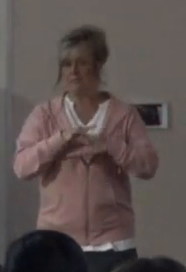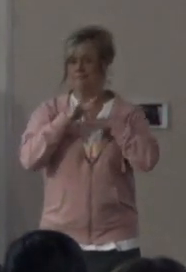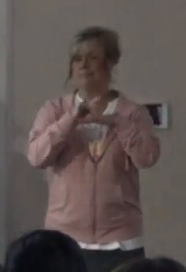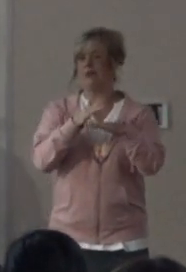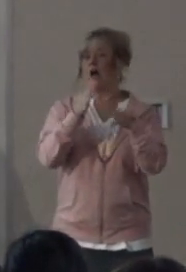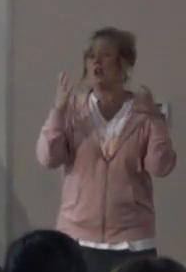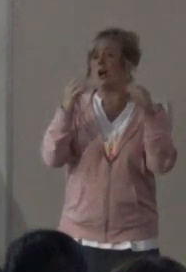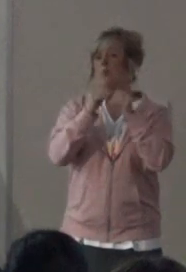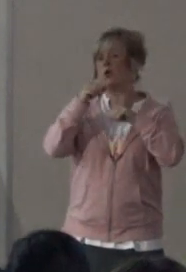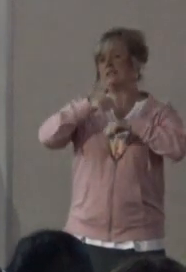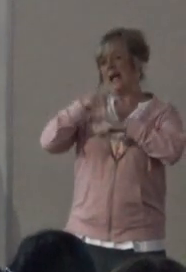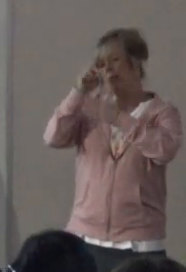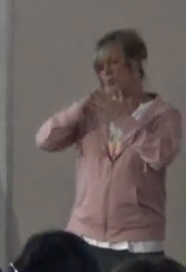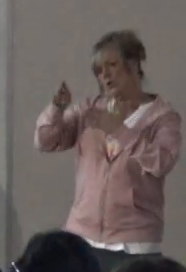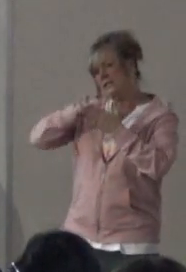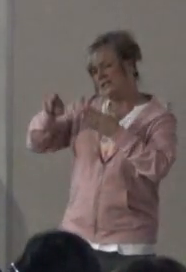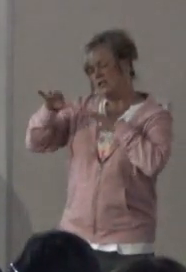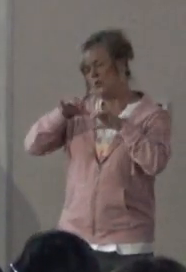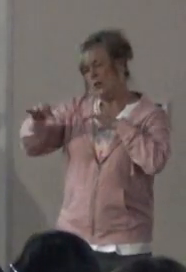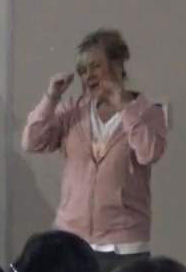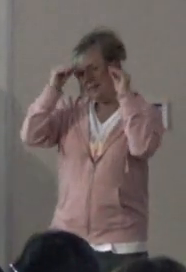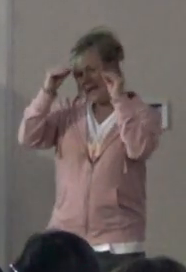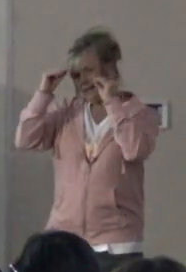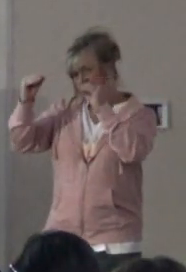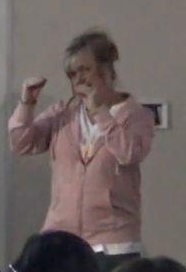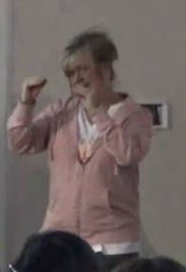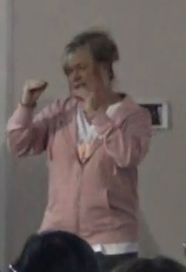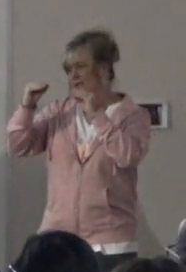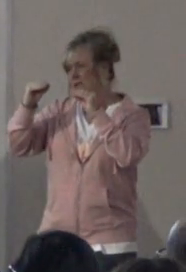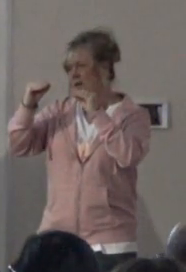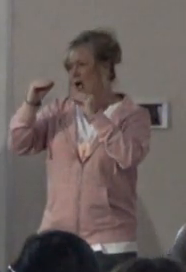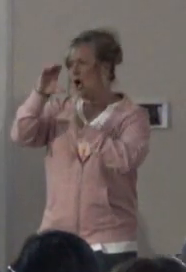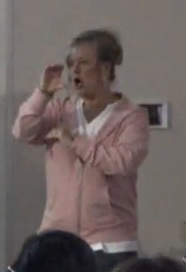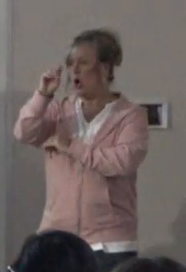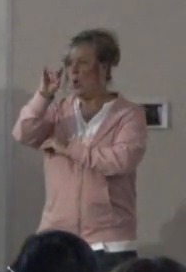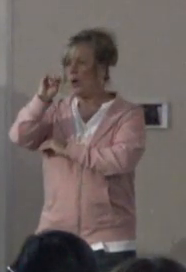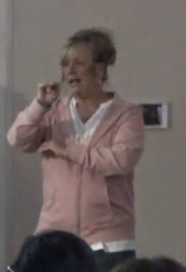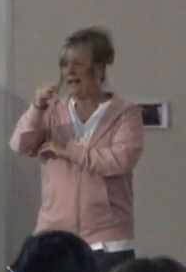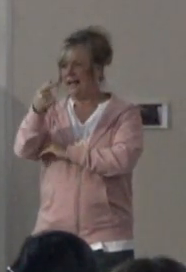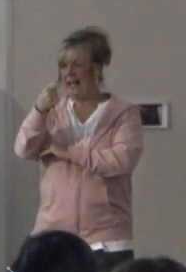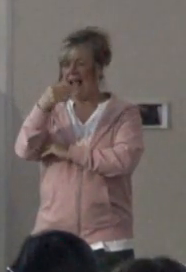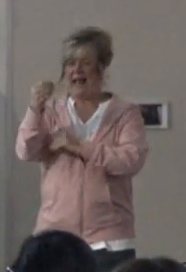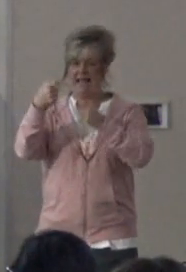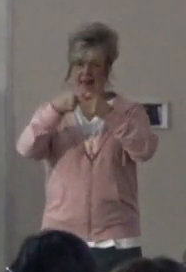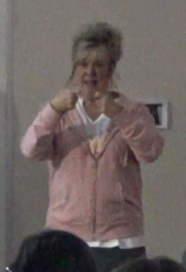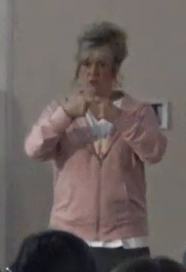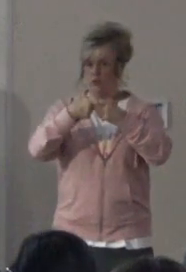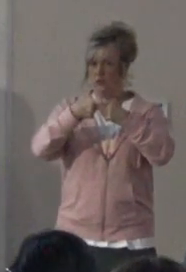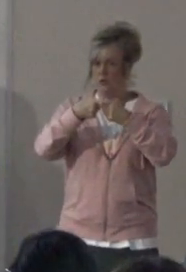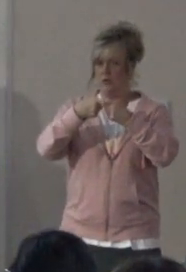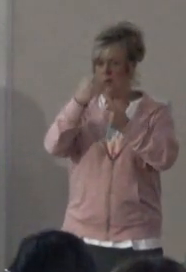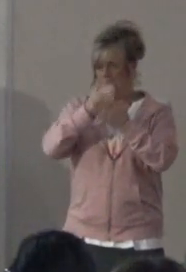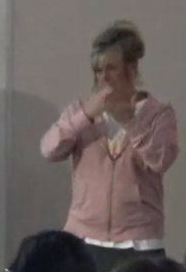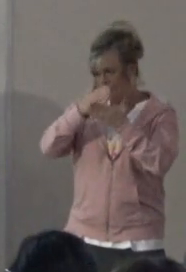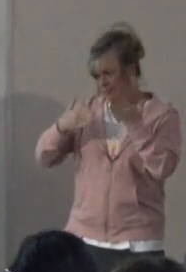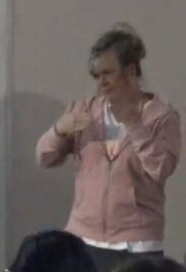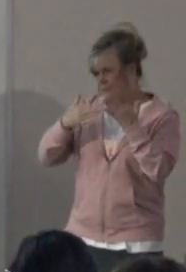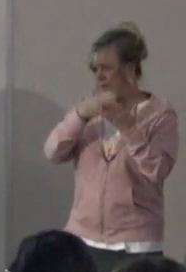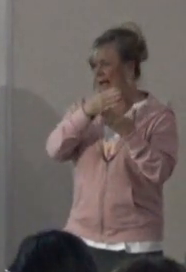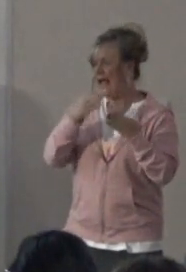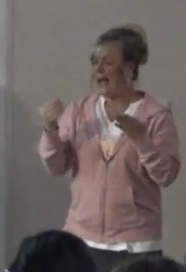time researching and doing lessons on just coding and electrical components